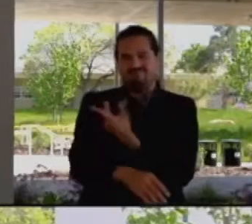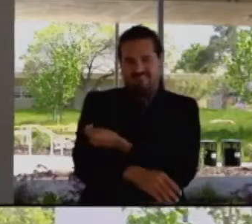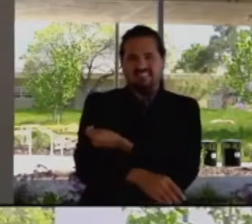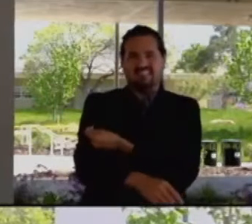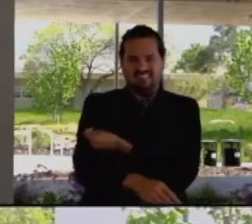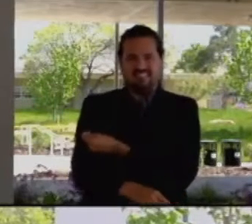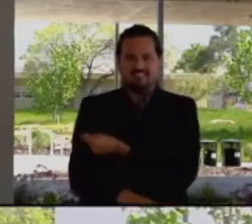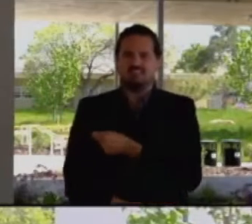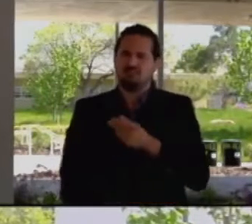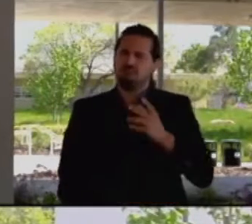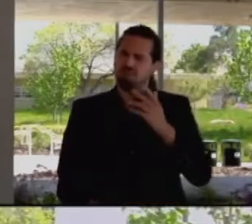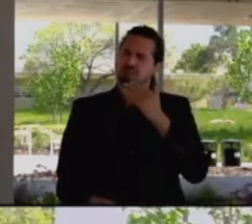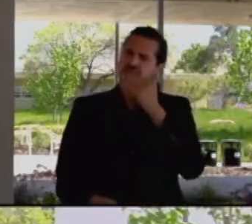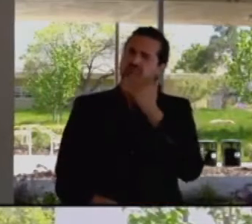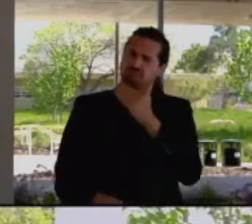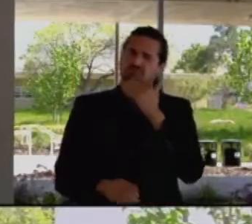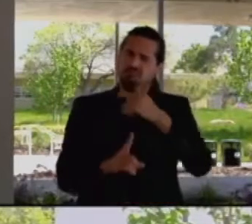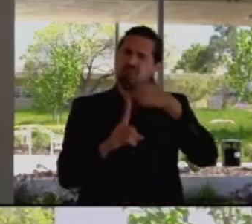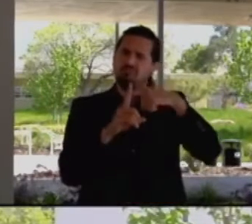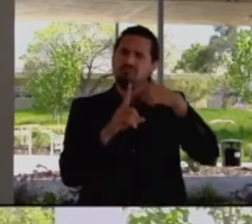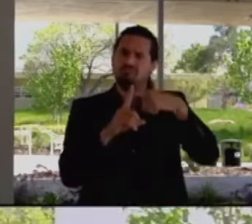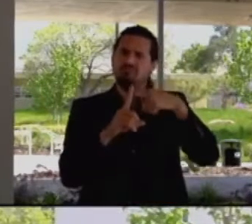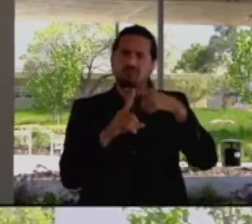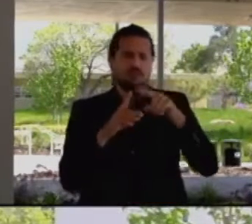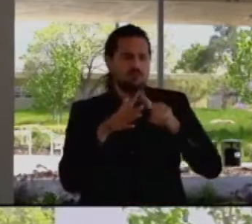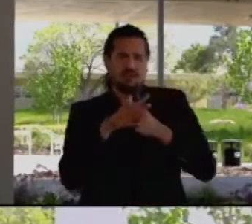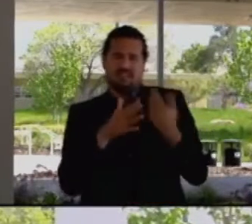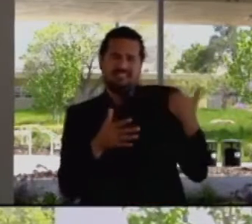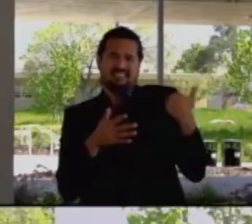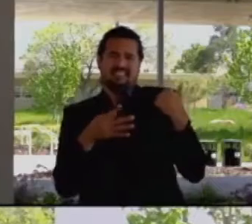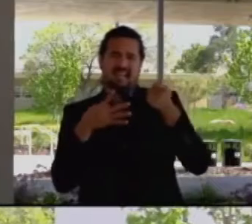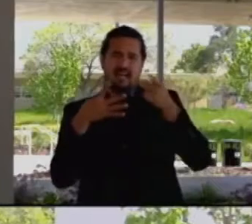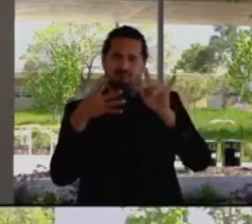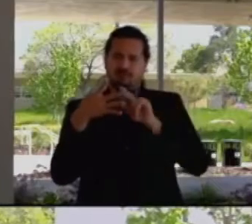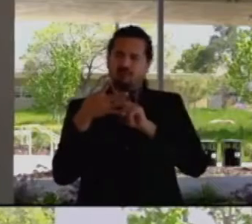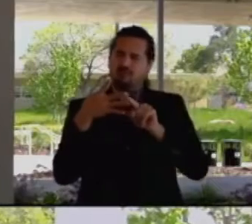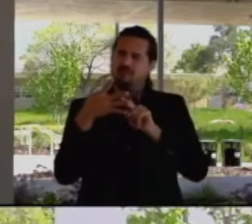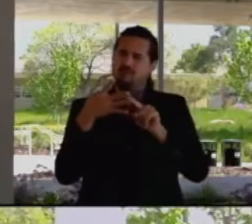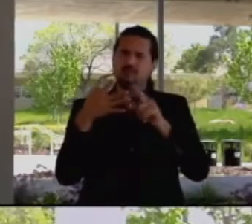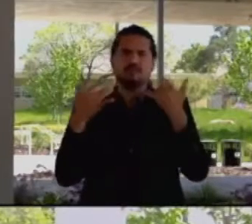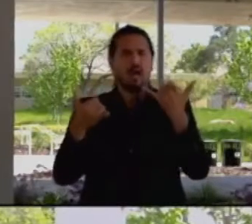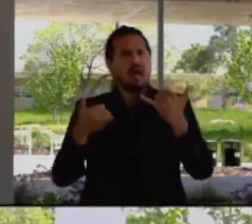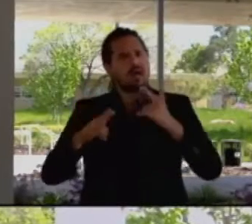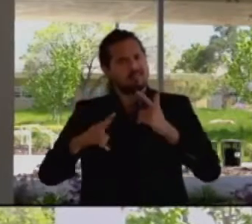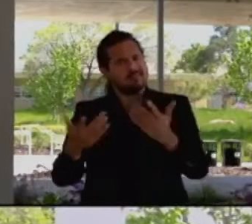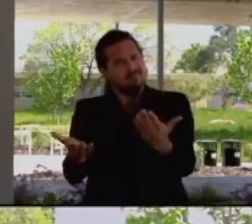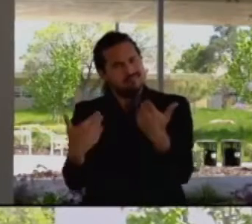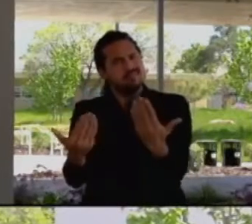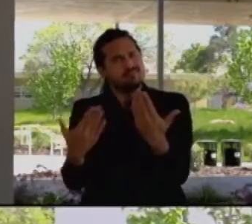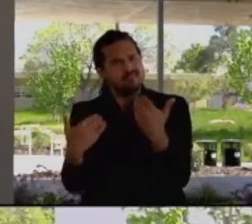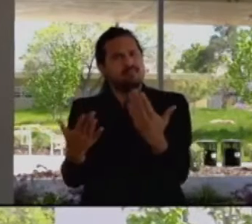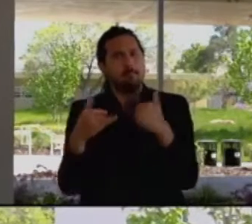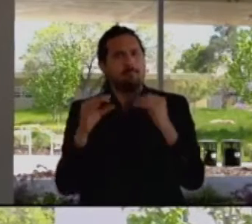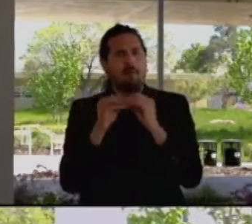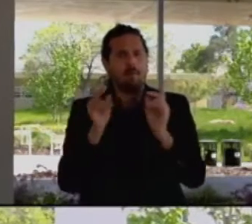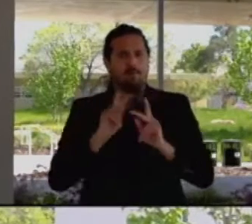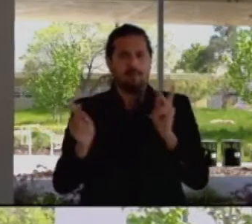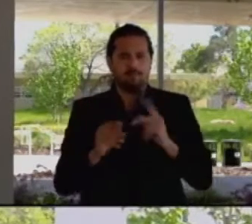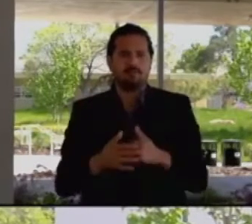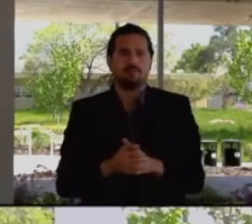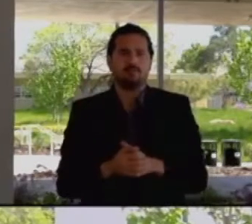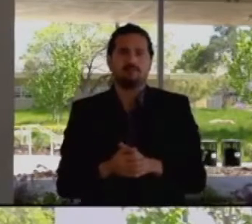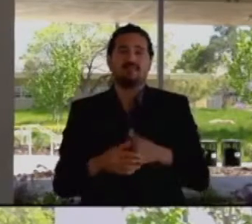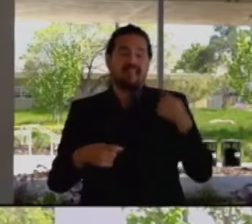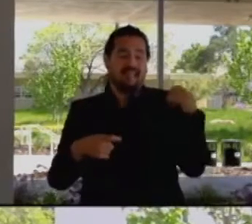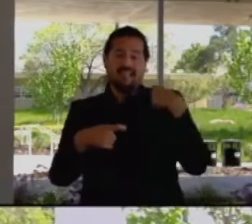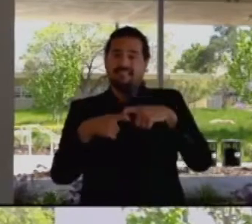get vaccinated. However, in our Latinx community, it's only about 1 in 10 16 and 17-year-olds